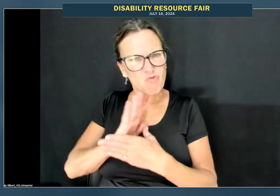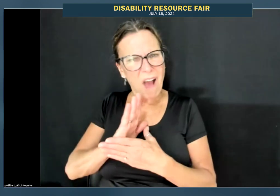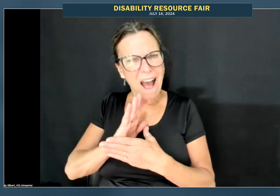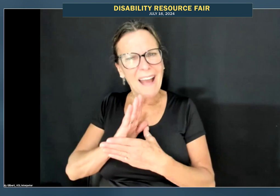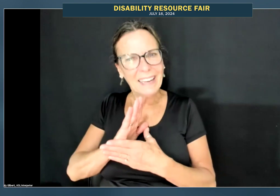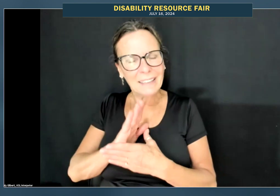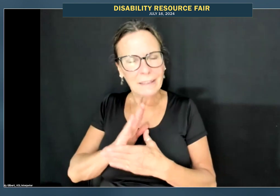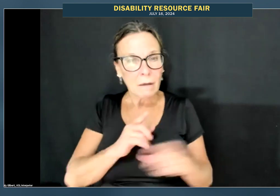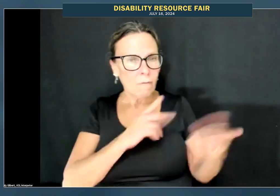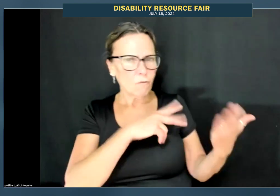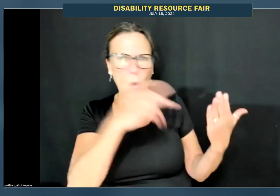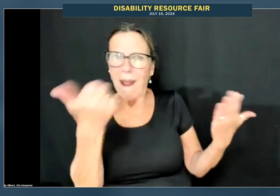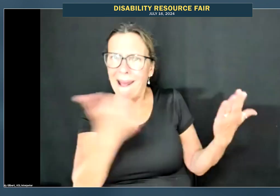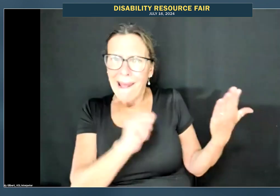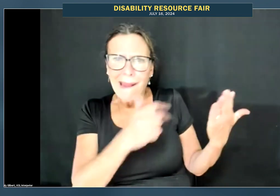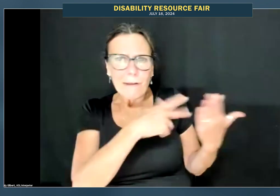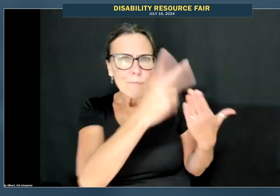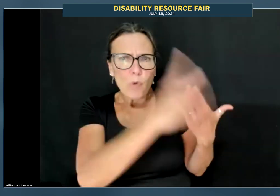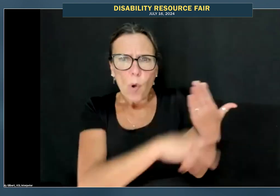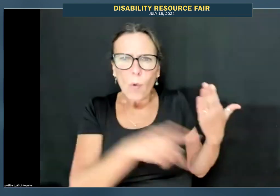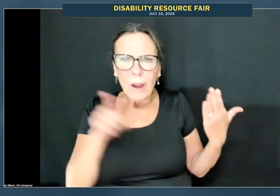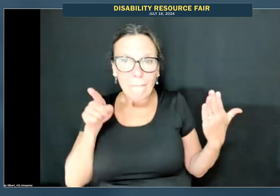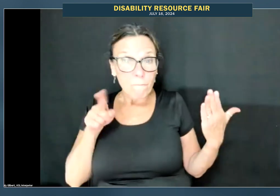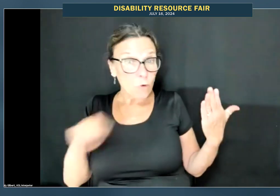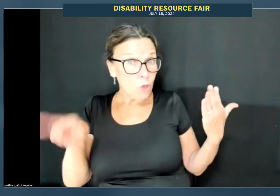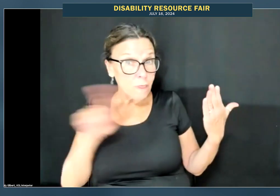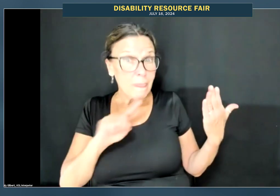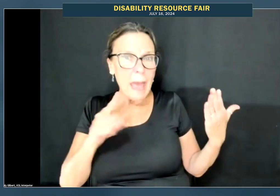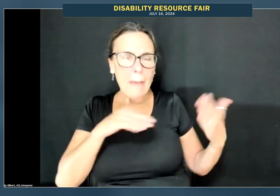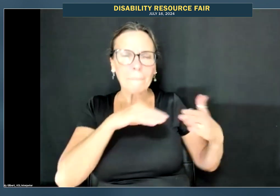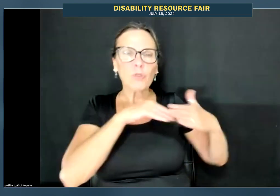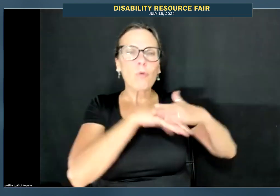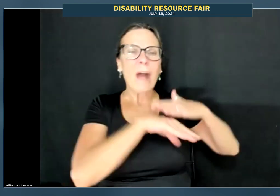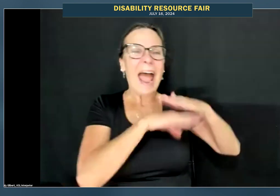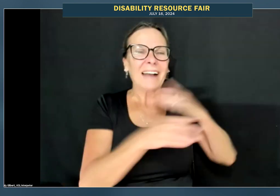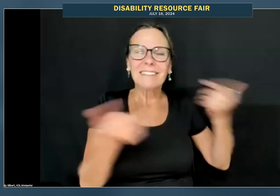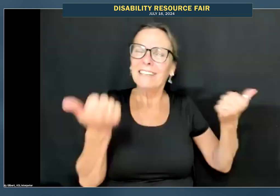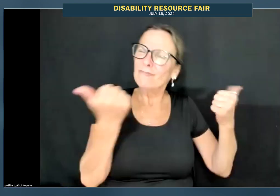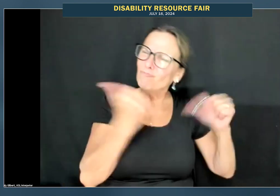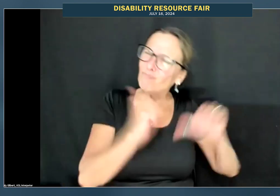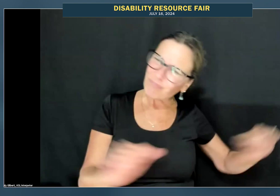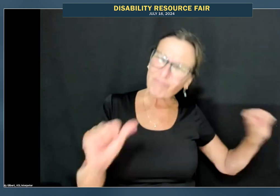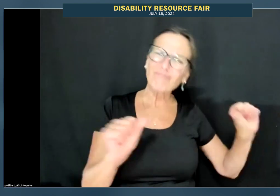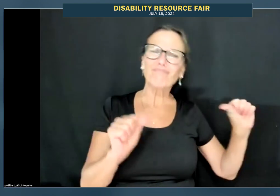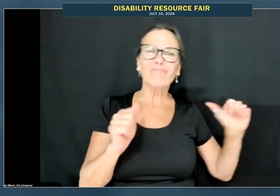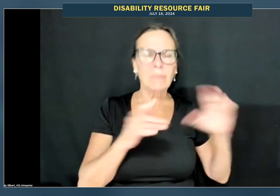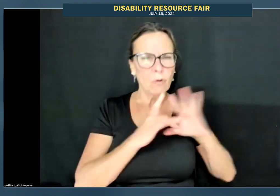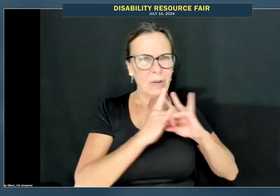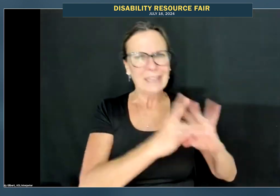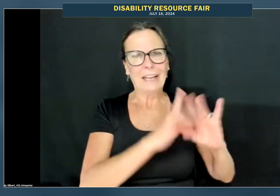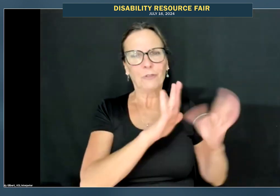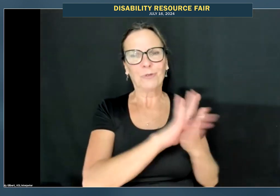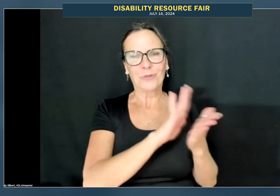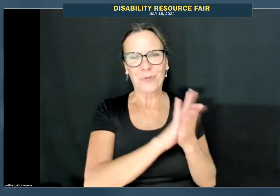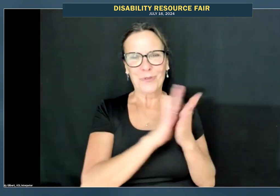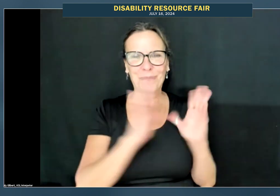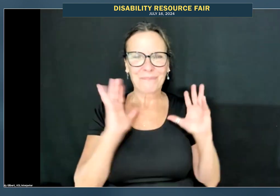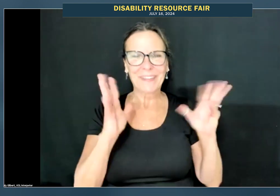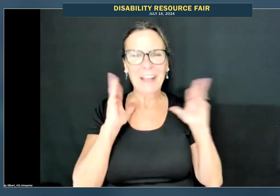to access the full community of the school. So I will leave it at